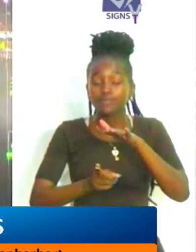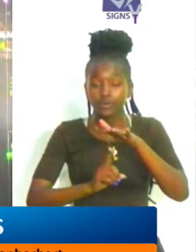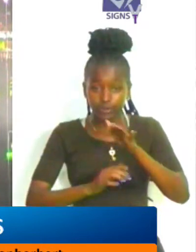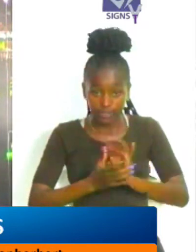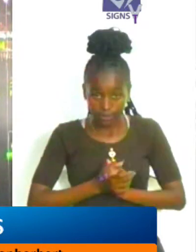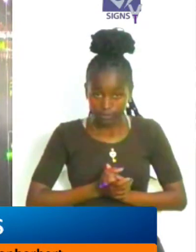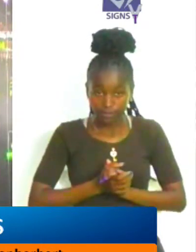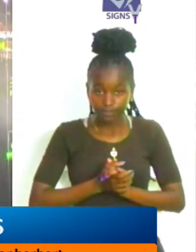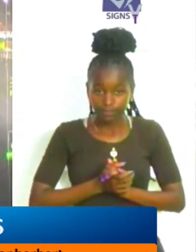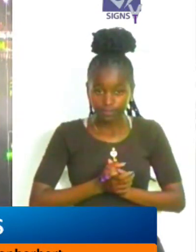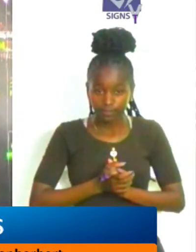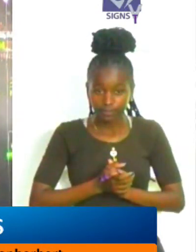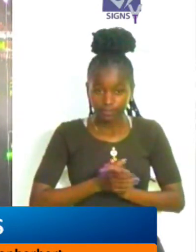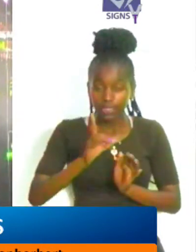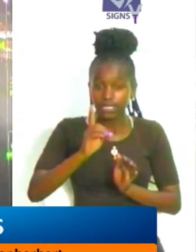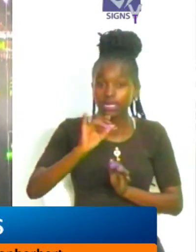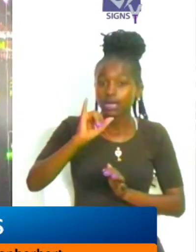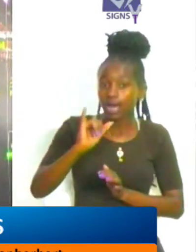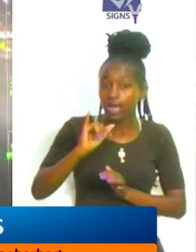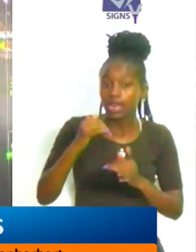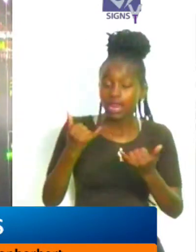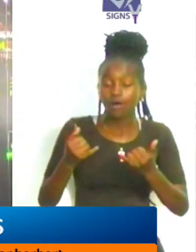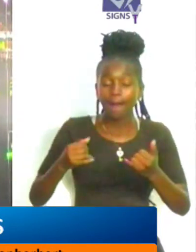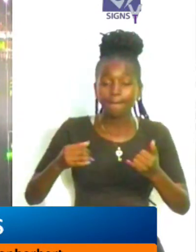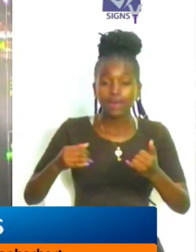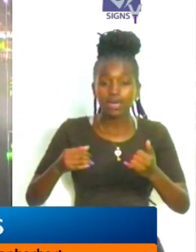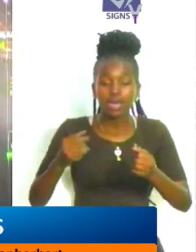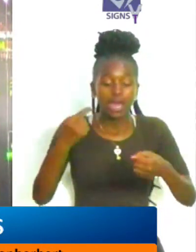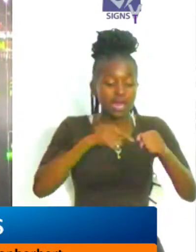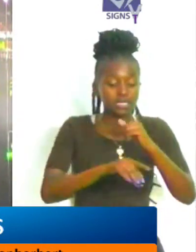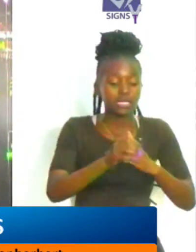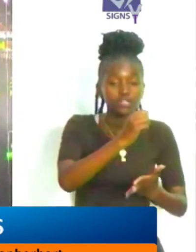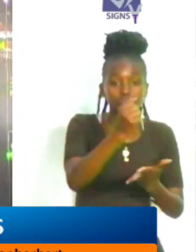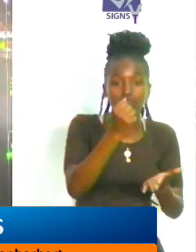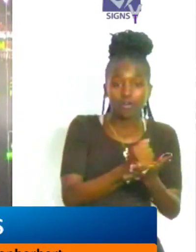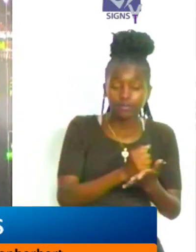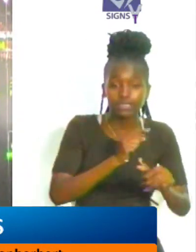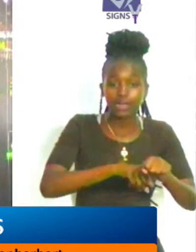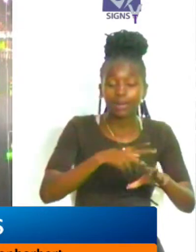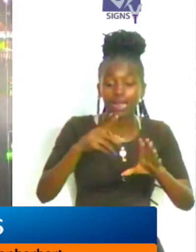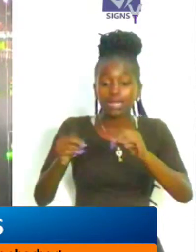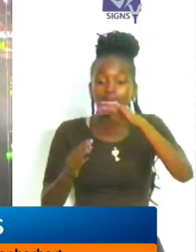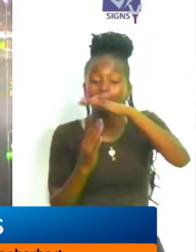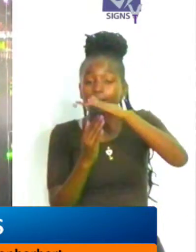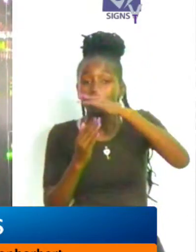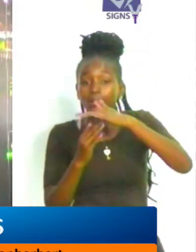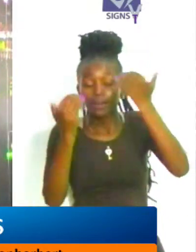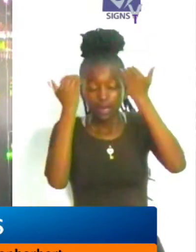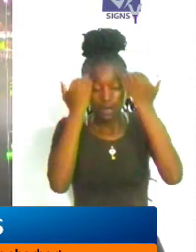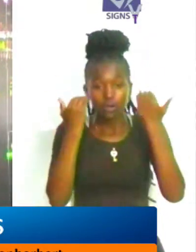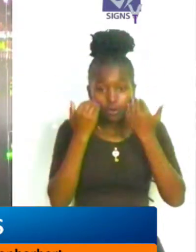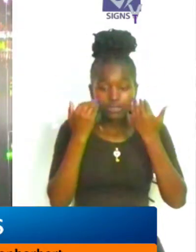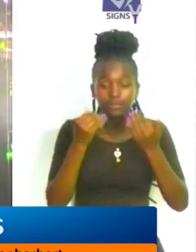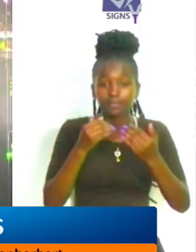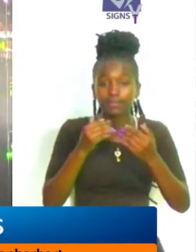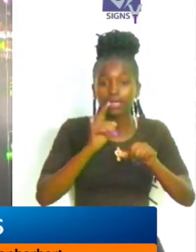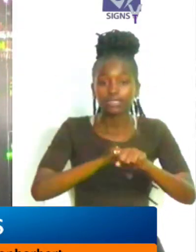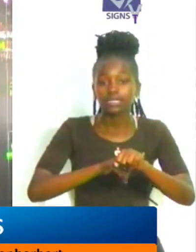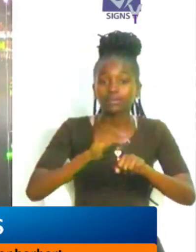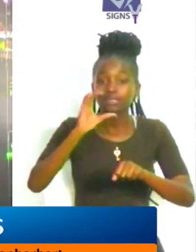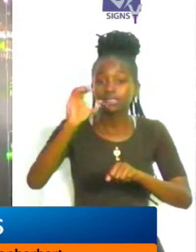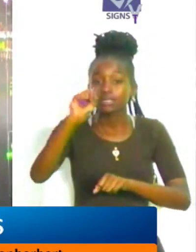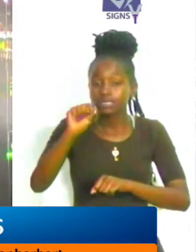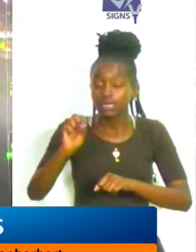on Wednesday, took oath of office at the Supreme Court. The oath was administered by the Chief Justice